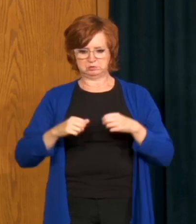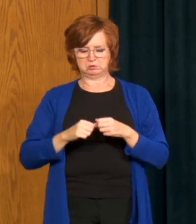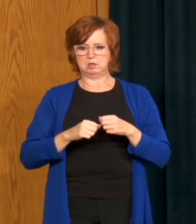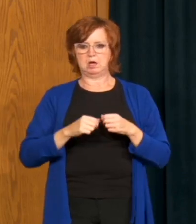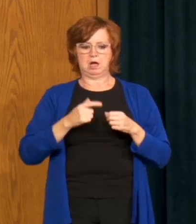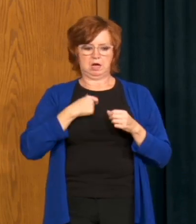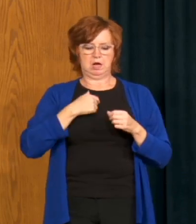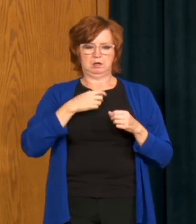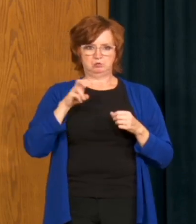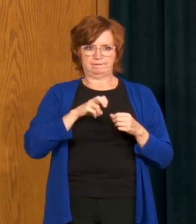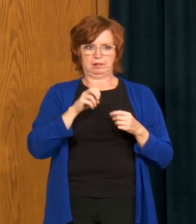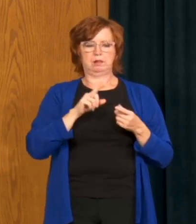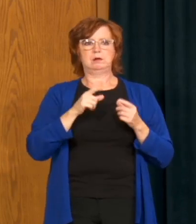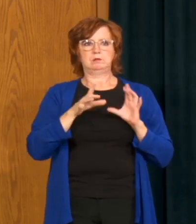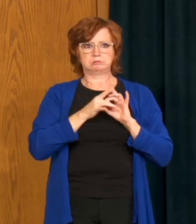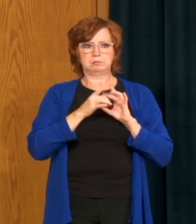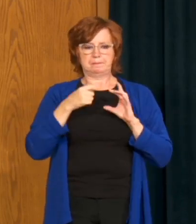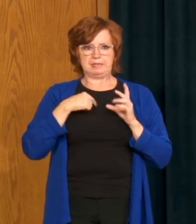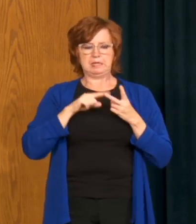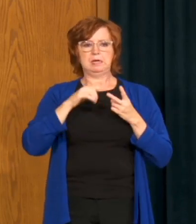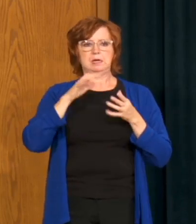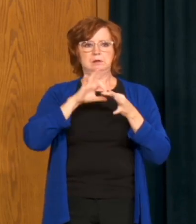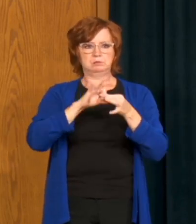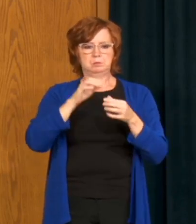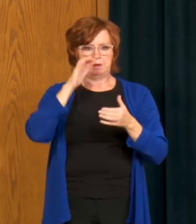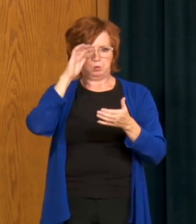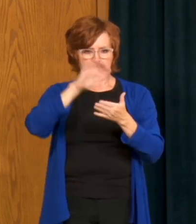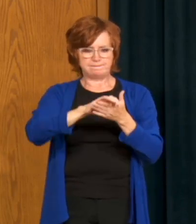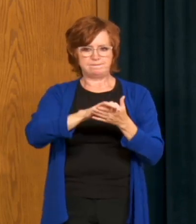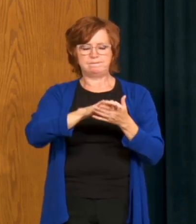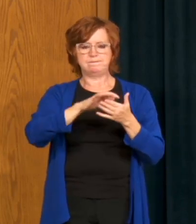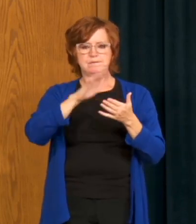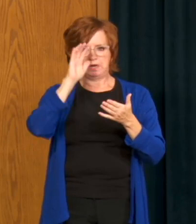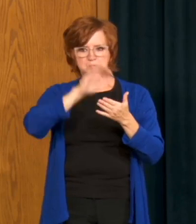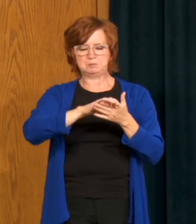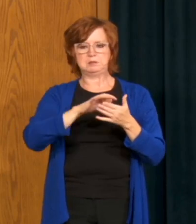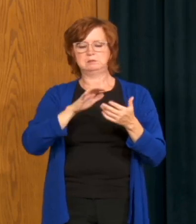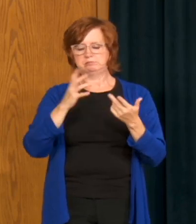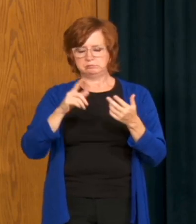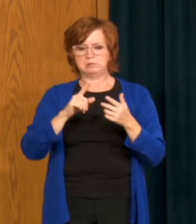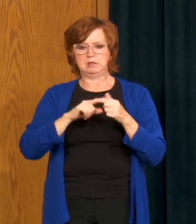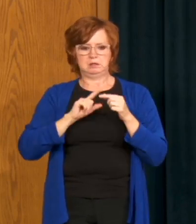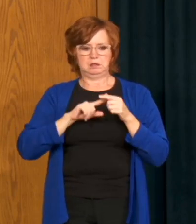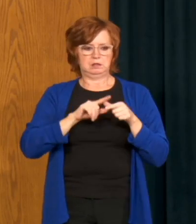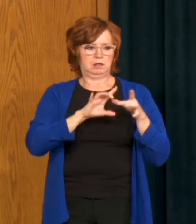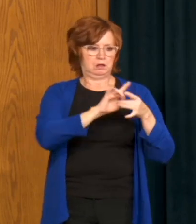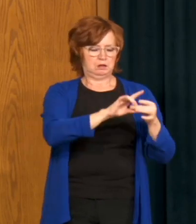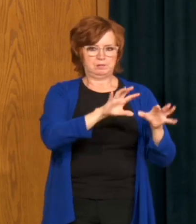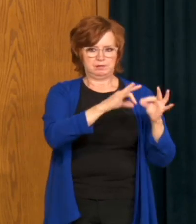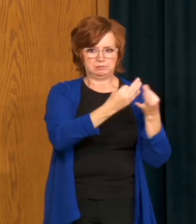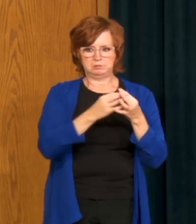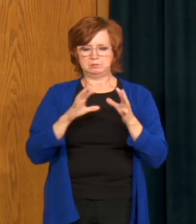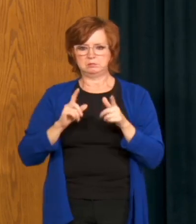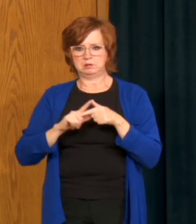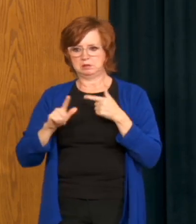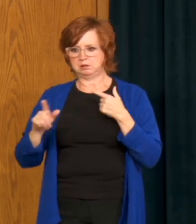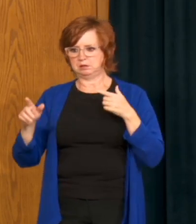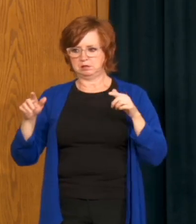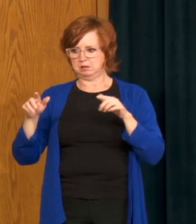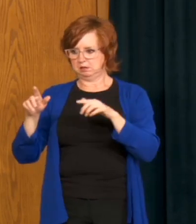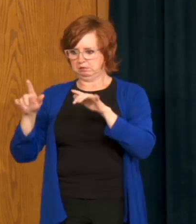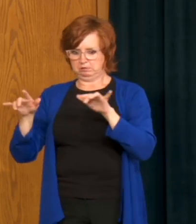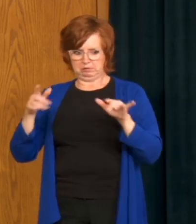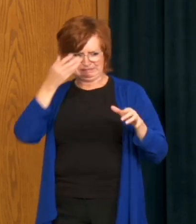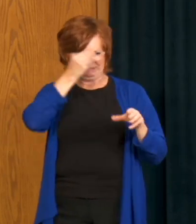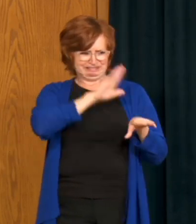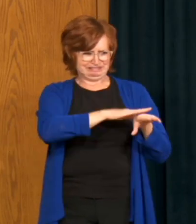develop COVID. So that's 7 cases in a community, but they're all contained. They all remained quarantined for 2 weeks as cases and contacts. So then